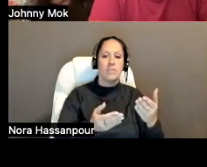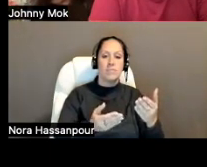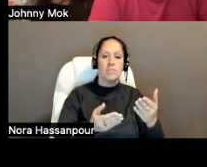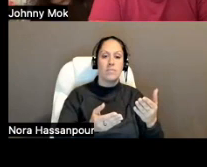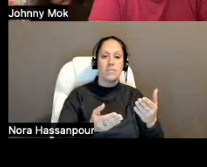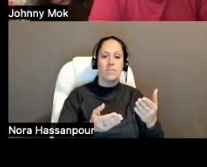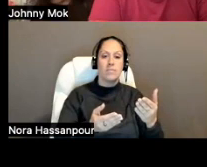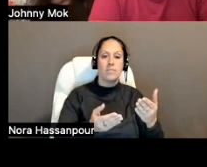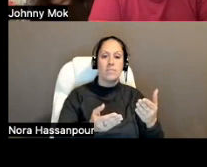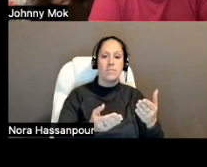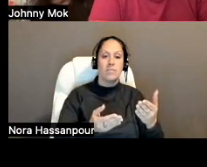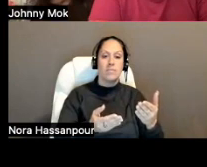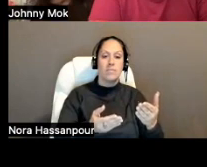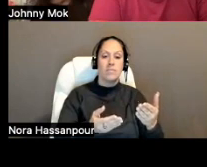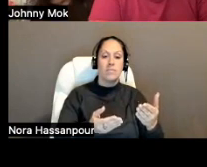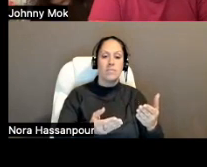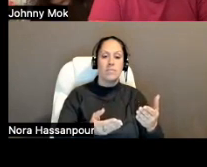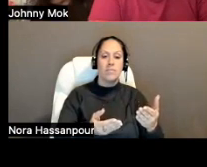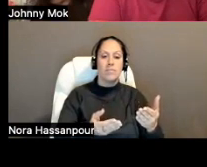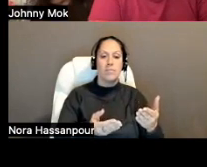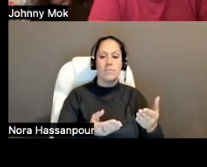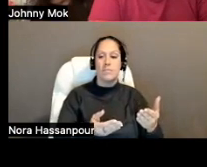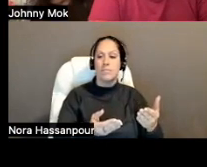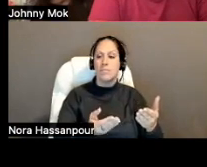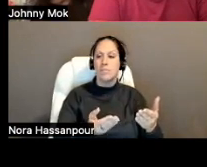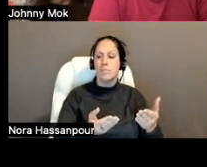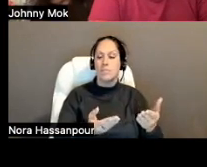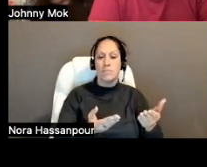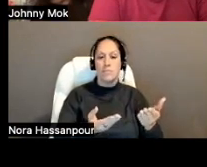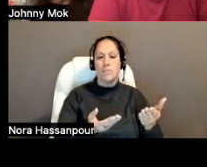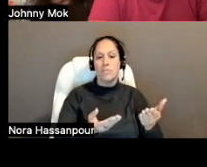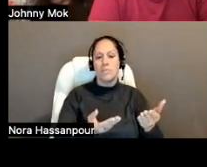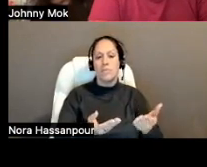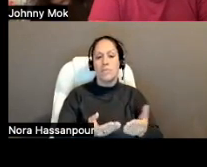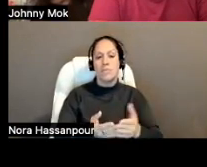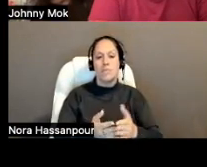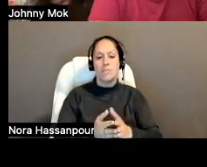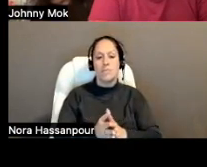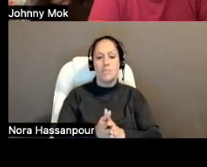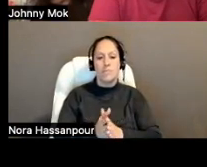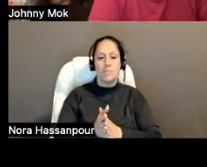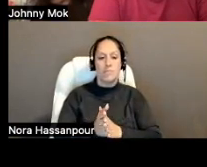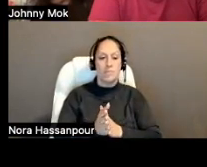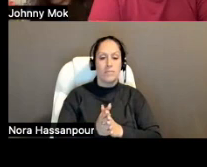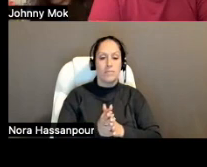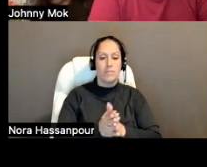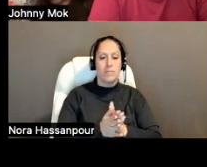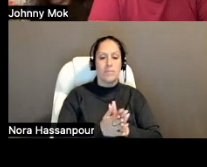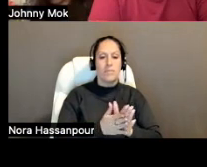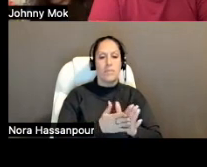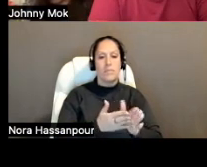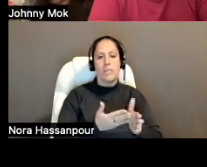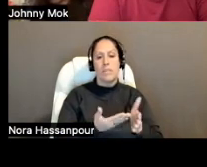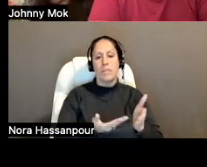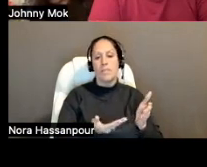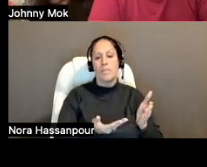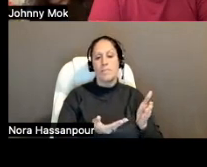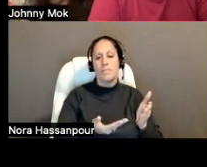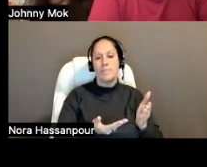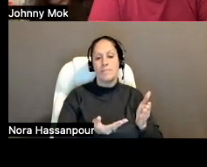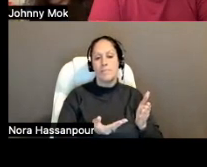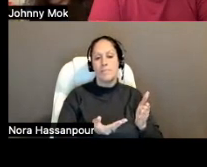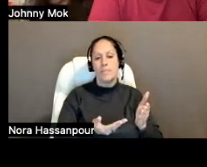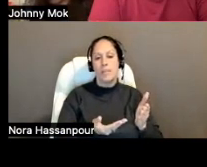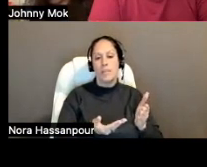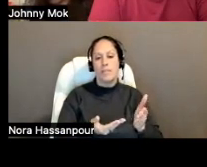Donice Goldman, Galina Sakes, Anonymous, Diane Song, the Massachusetts Cultural